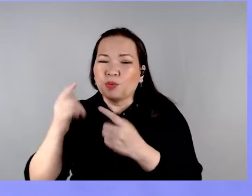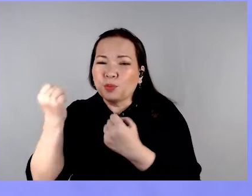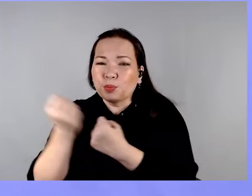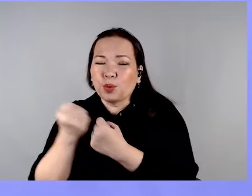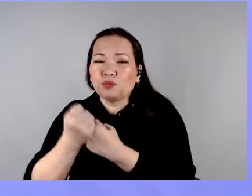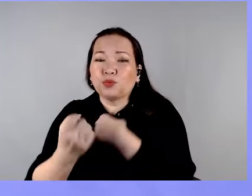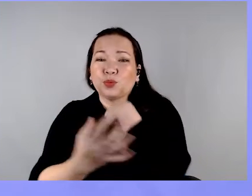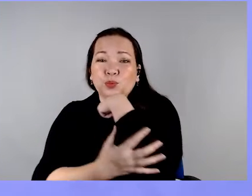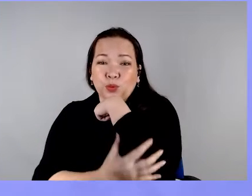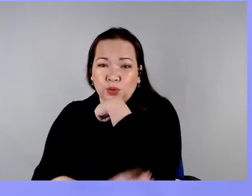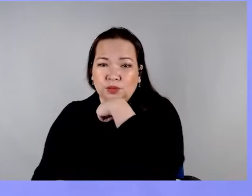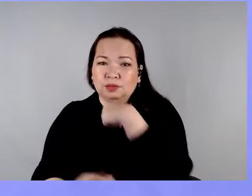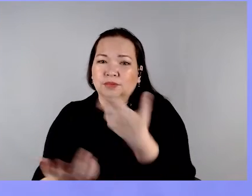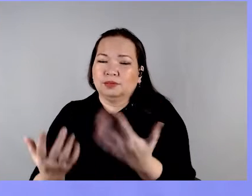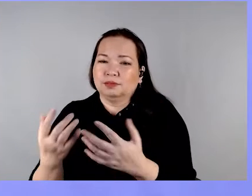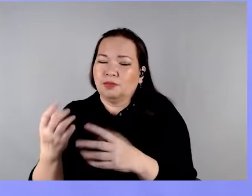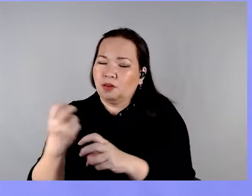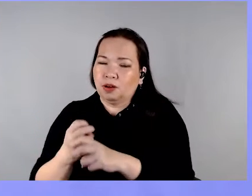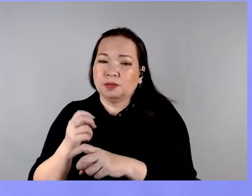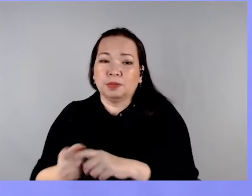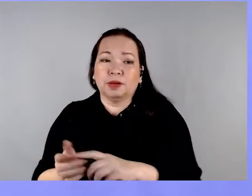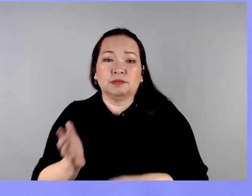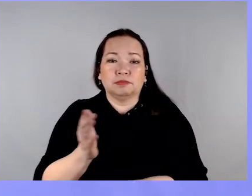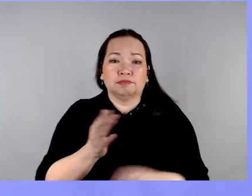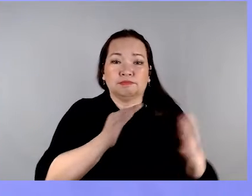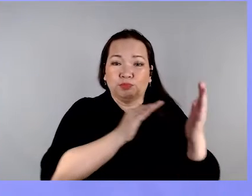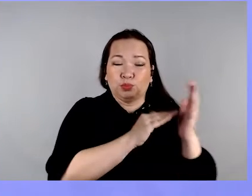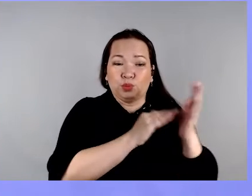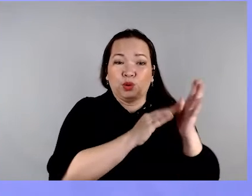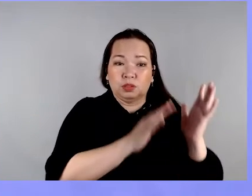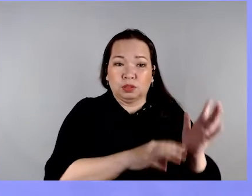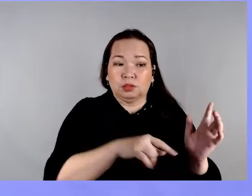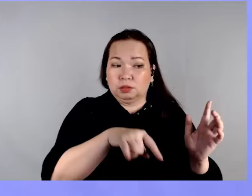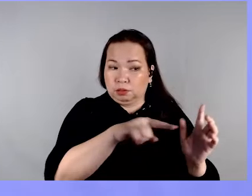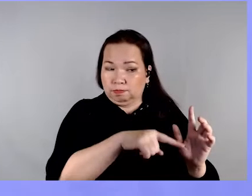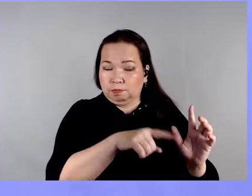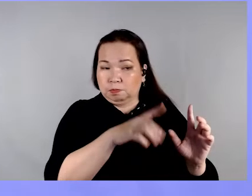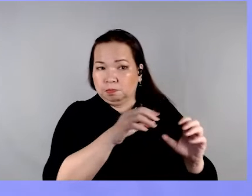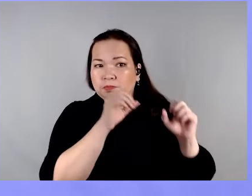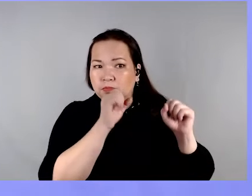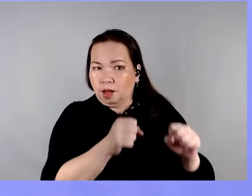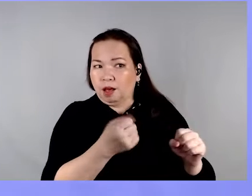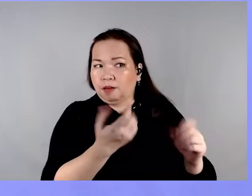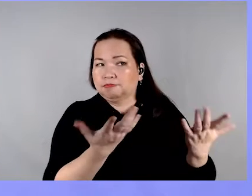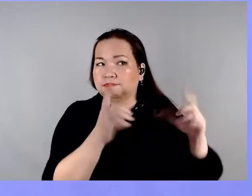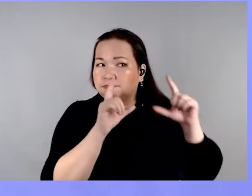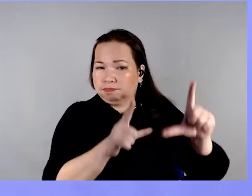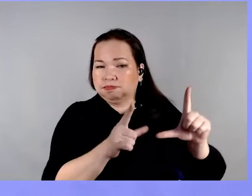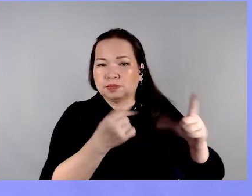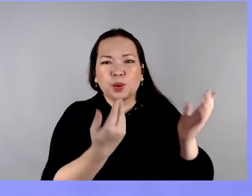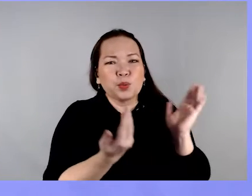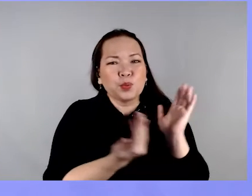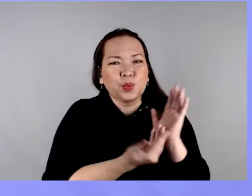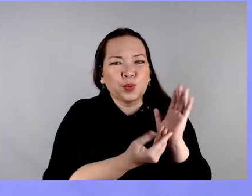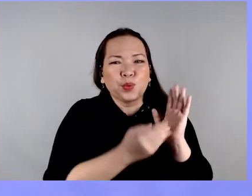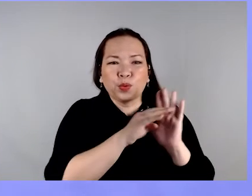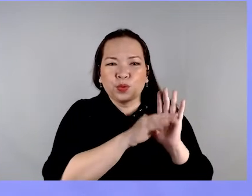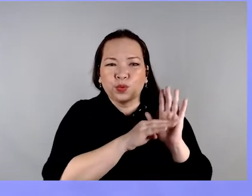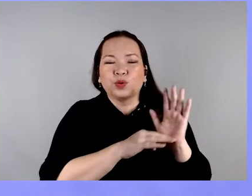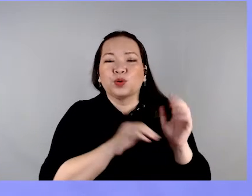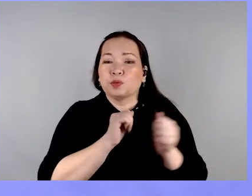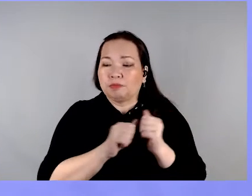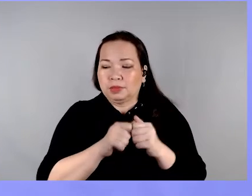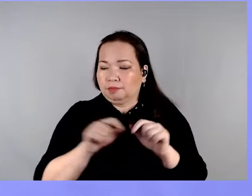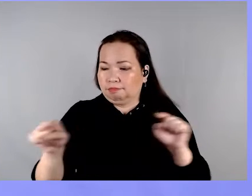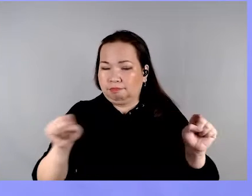independent representation, while prosecutors ensure that charges against them have enough evidence to establish probable cause. This